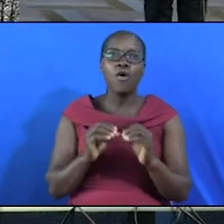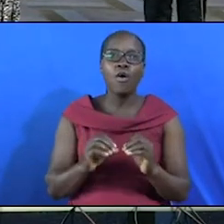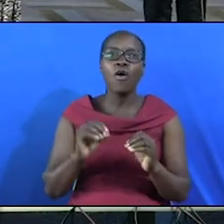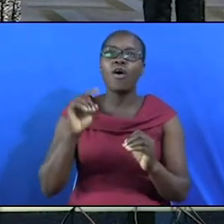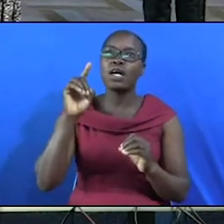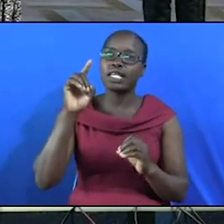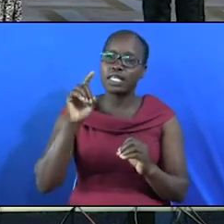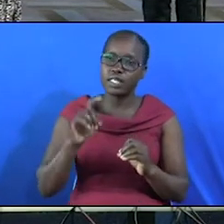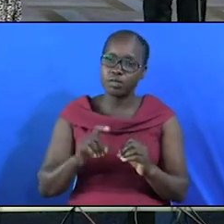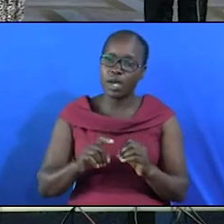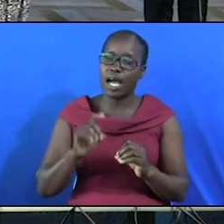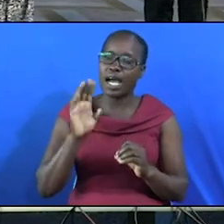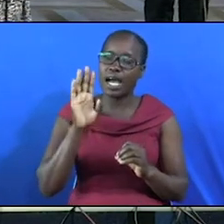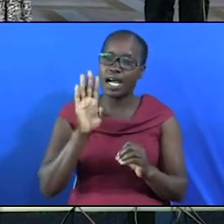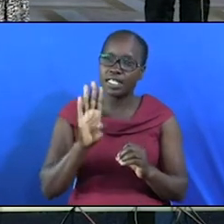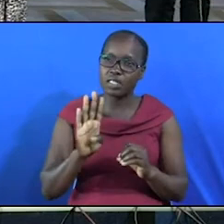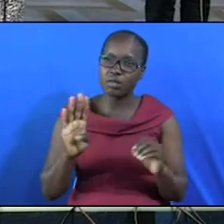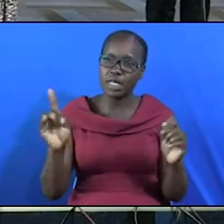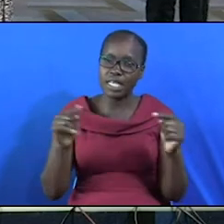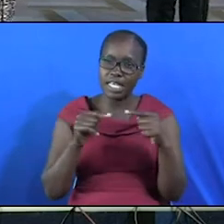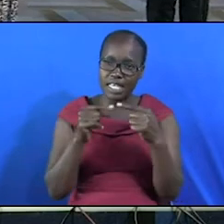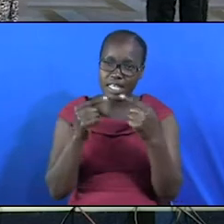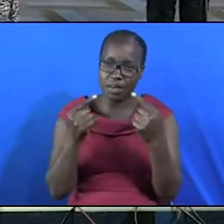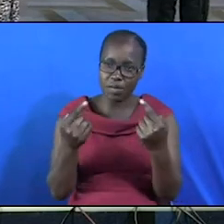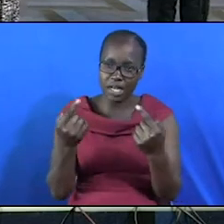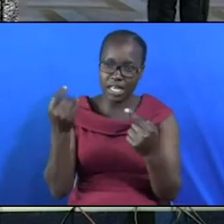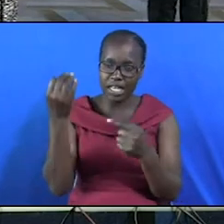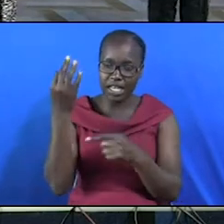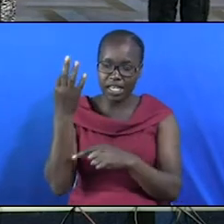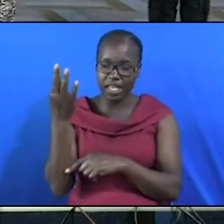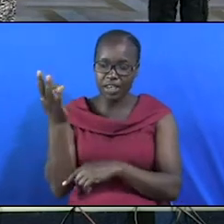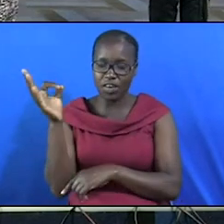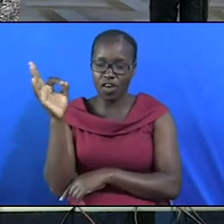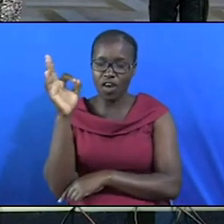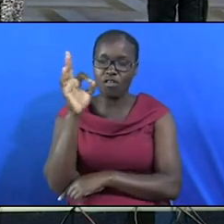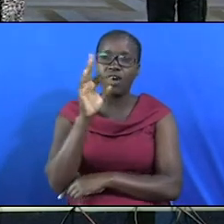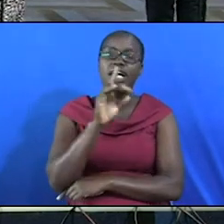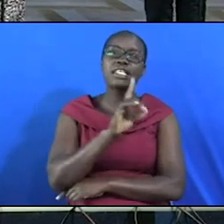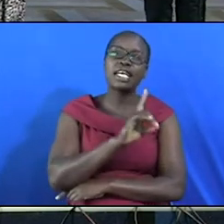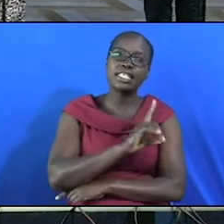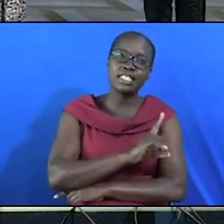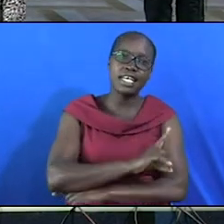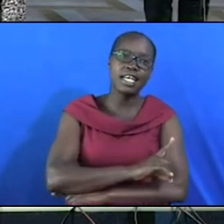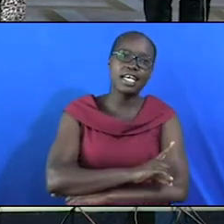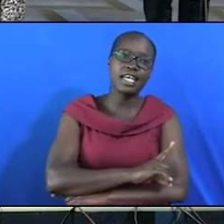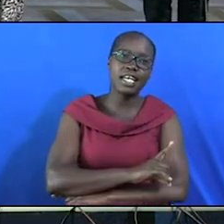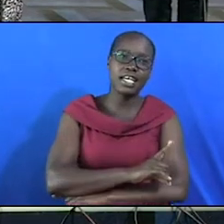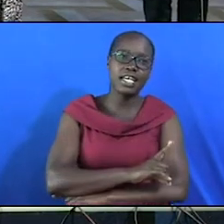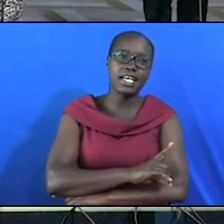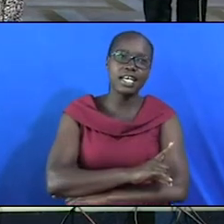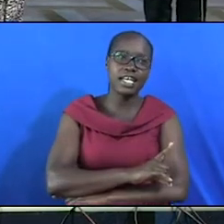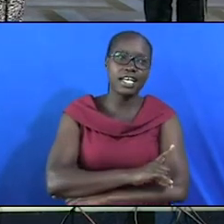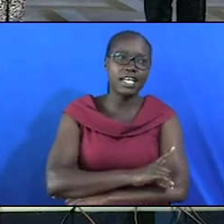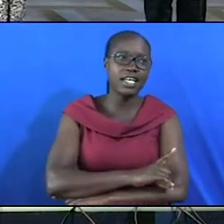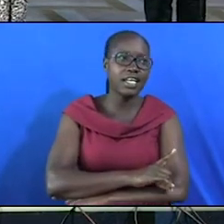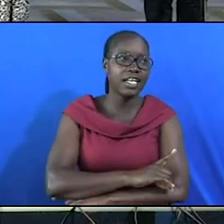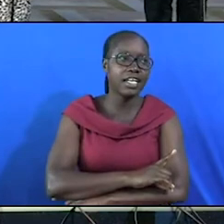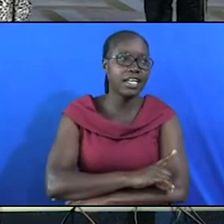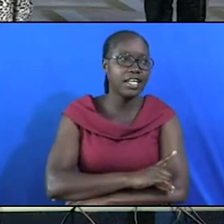on. Oh, it must be the breaking of the